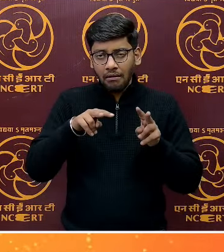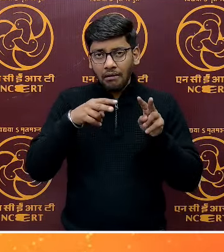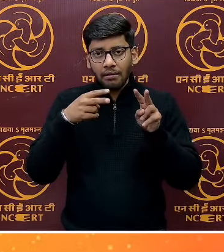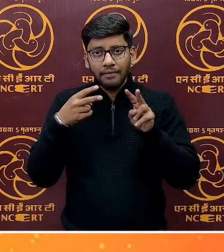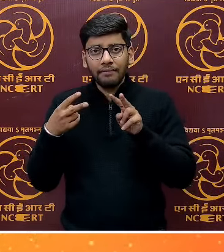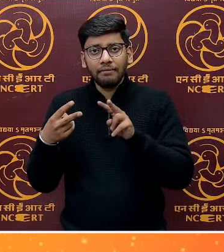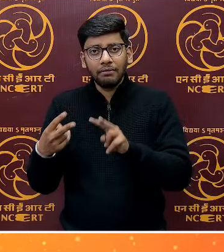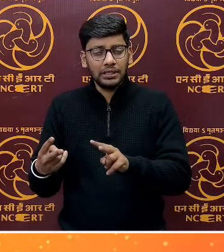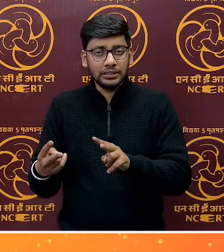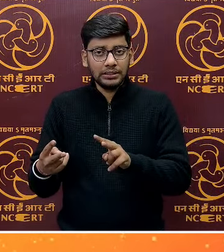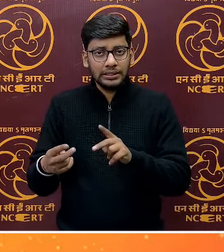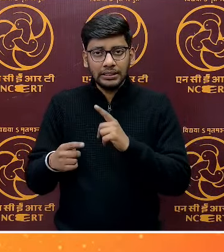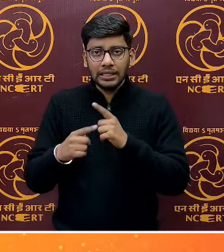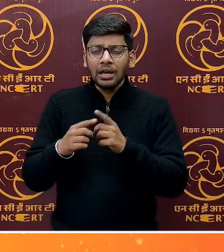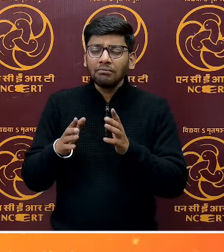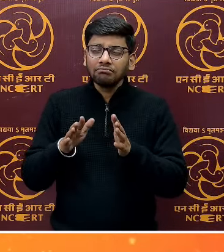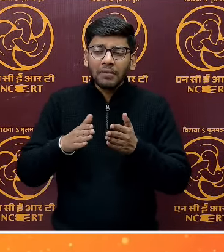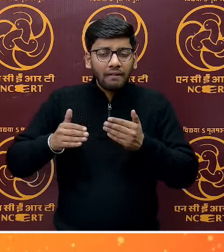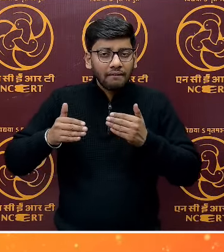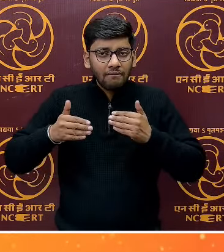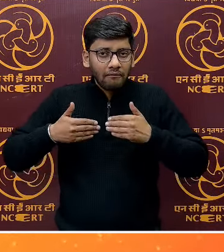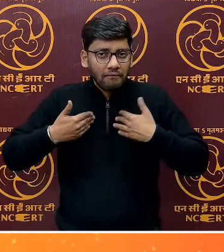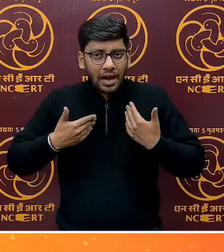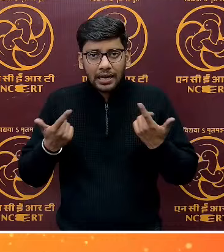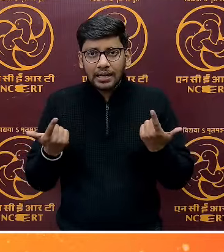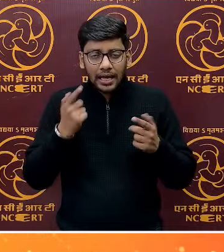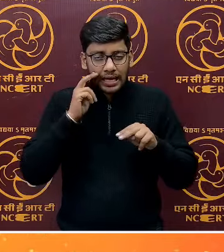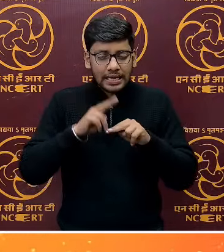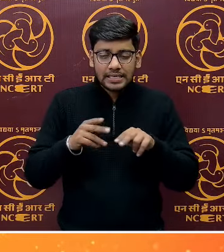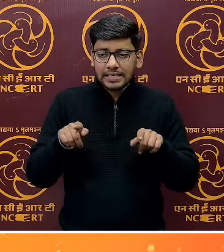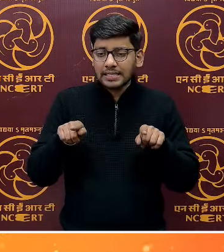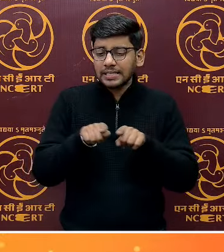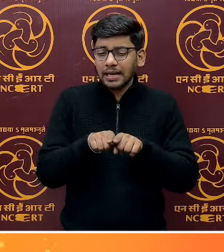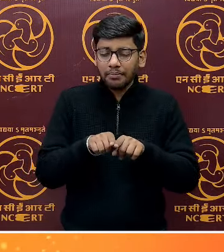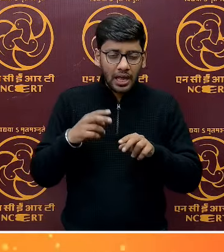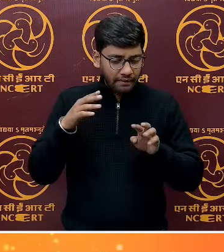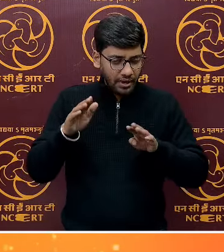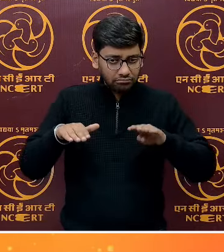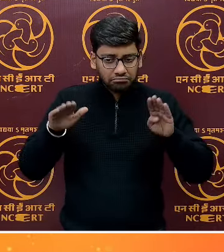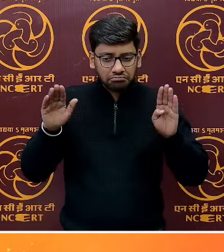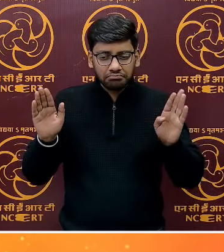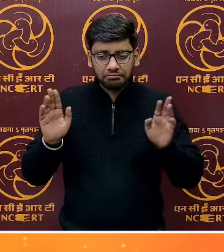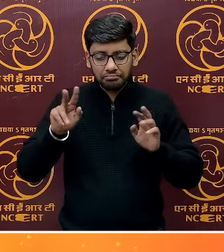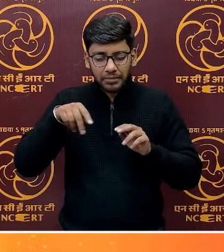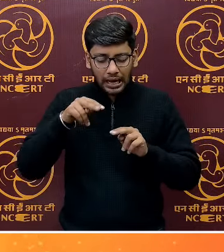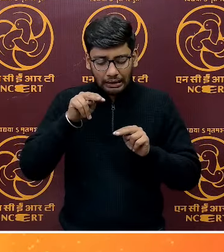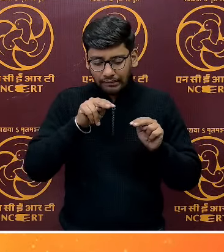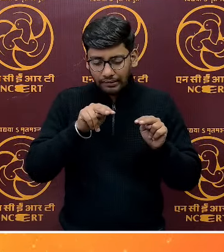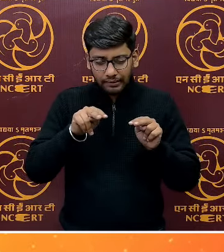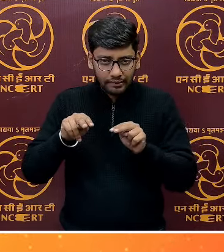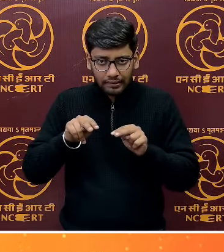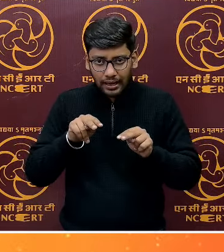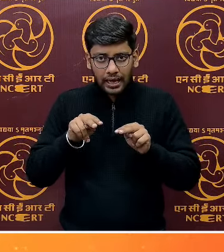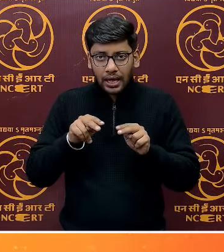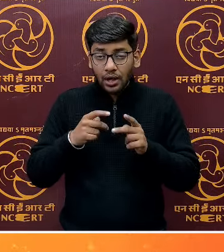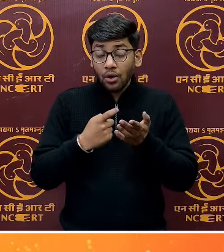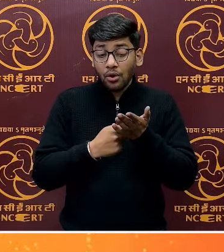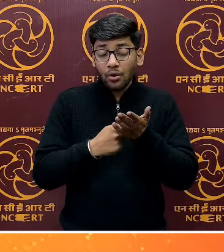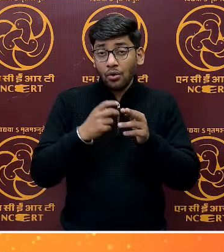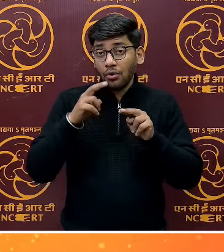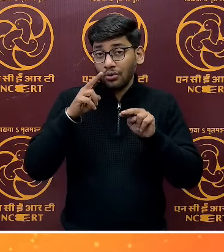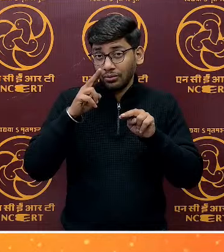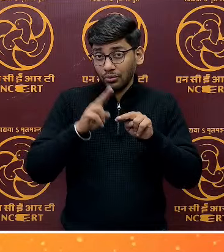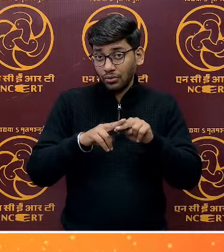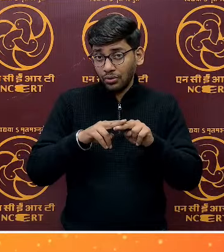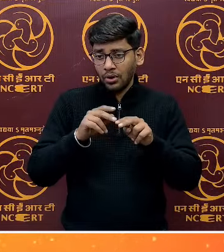sings. What fun it would be to look right down over the park and the rooftops of town.